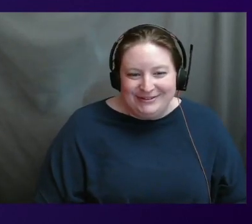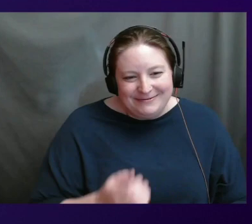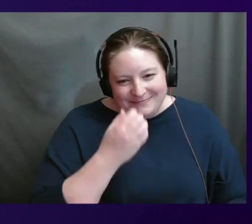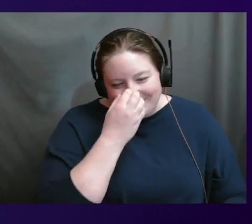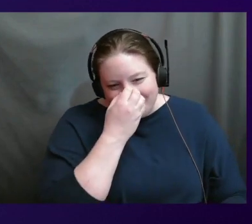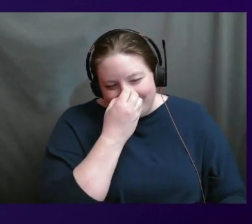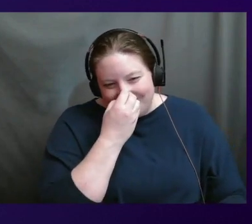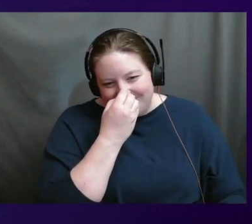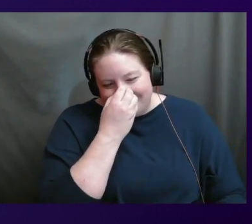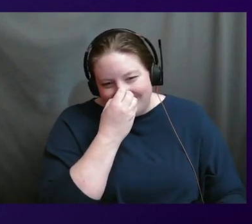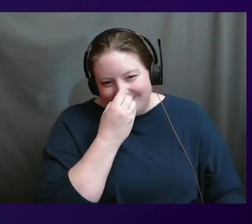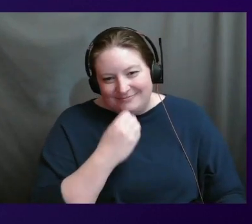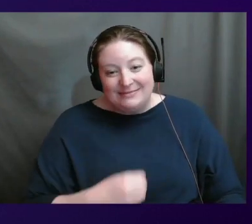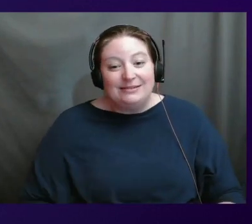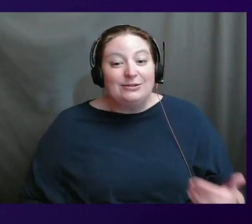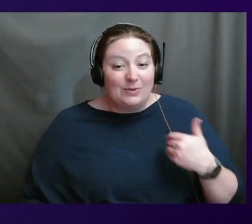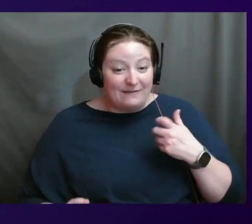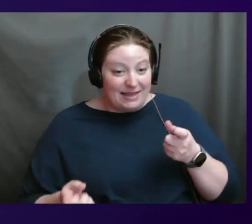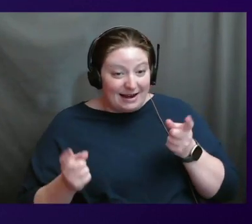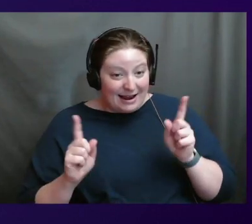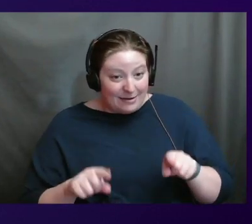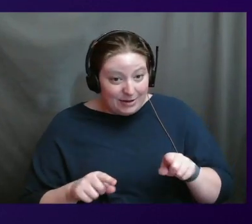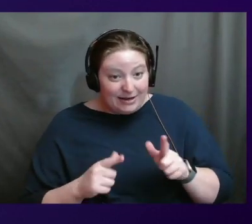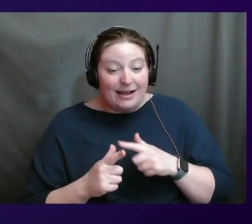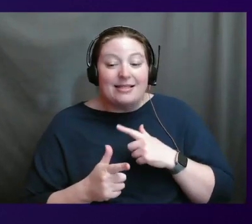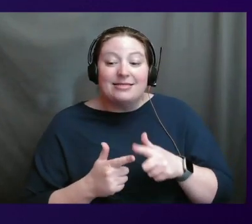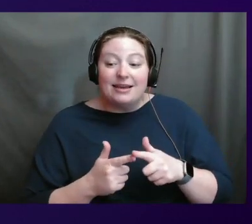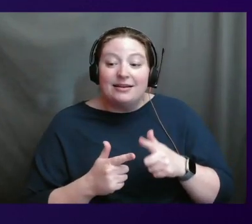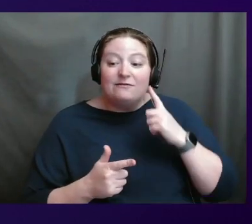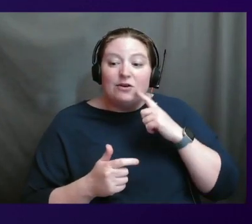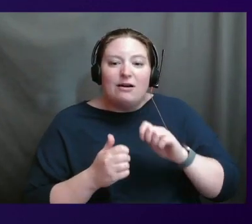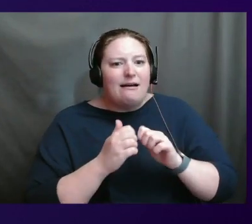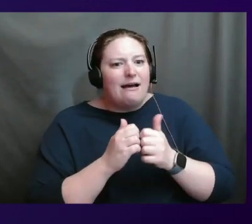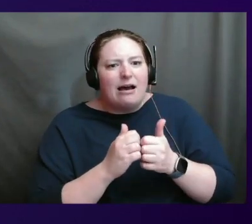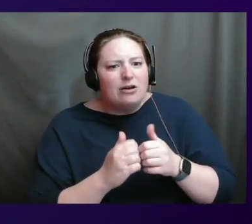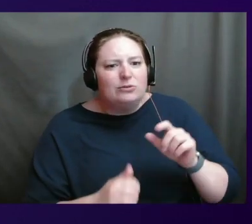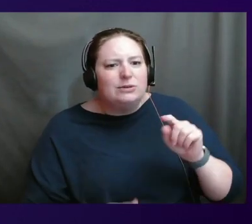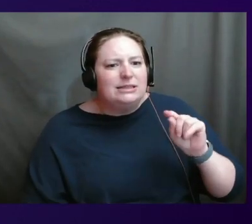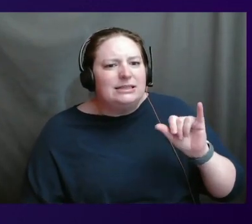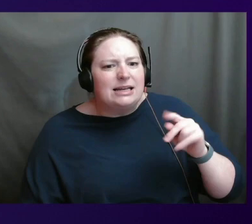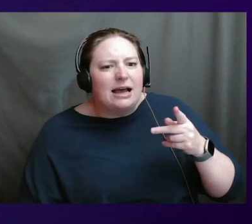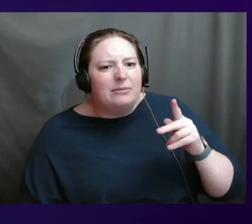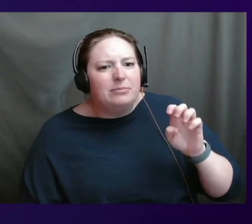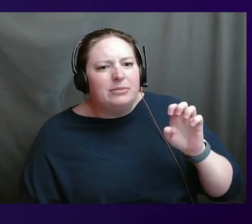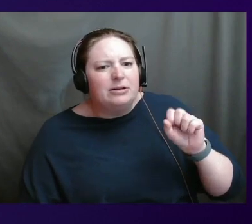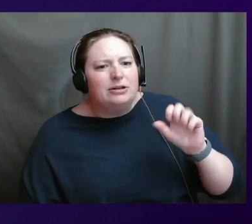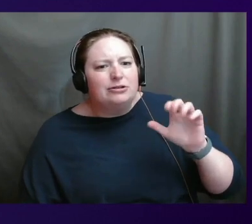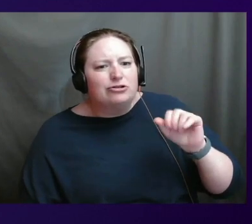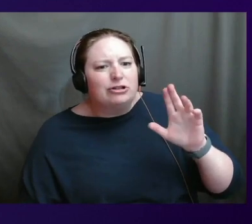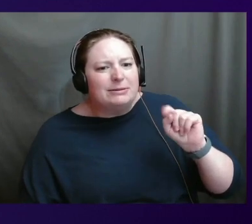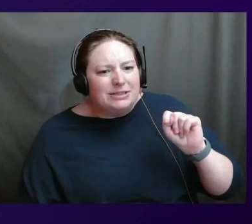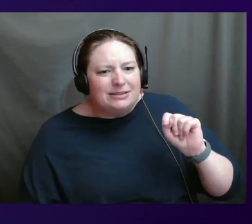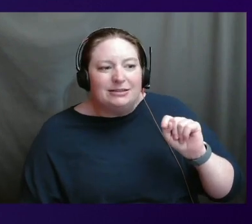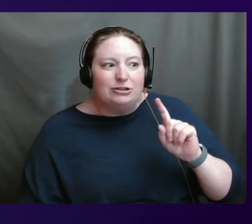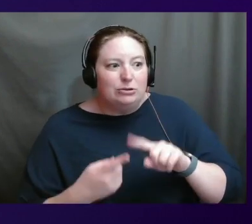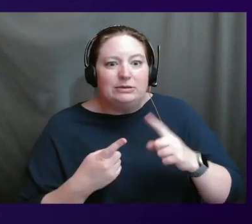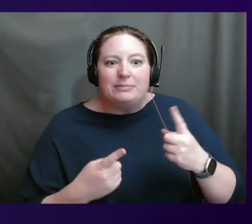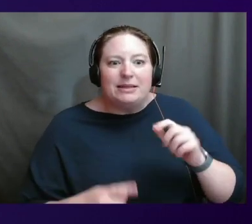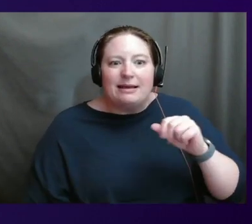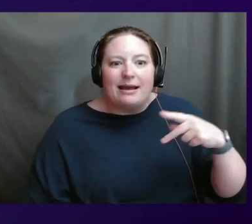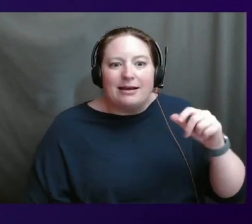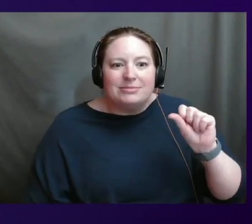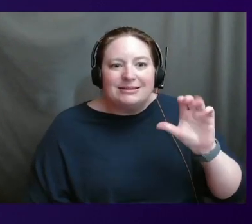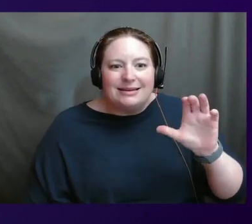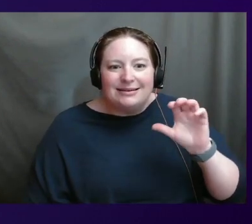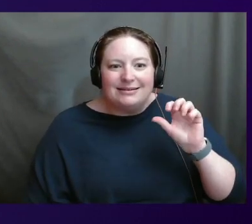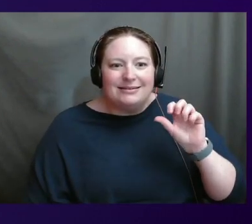So we have that going on. And then as far as how do we turn this TypeScript code into something that AppSync can understand? Well, easy